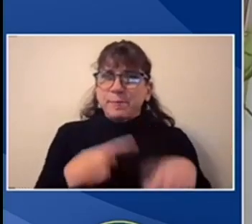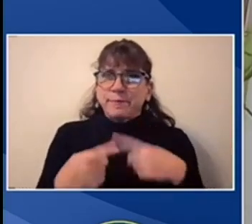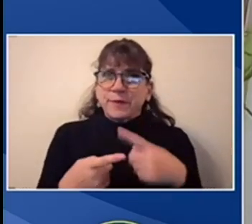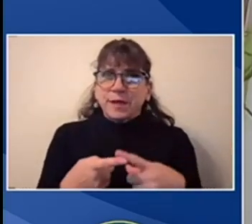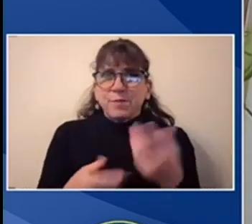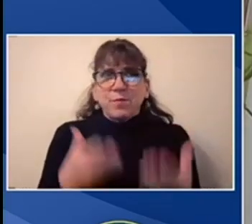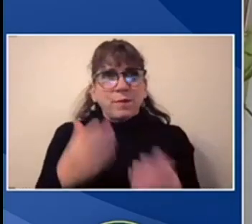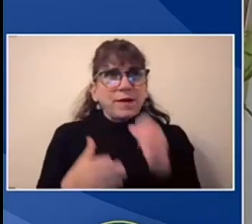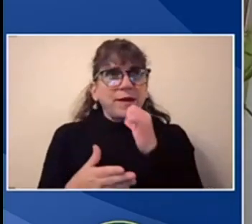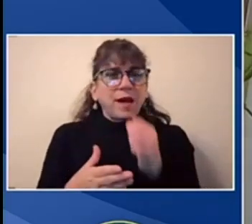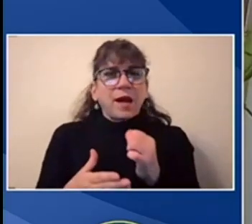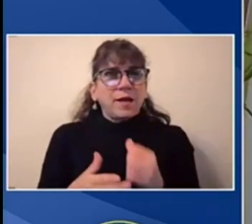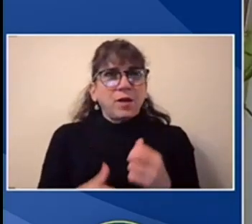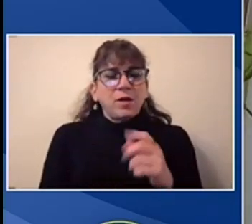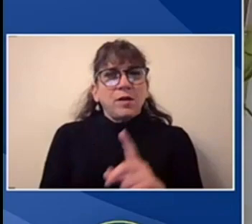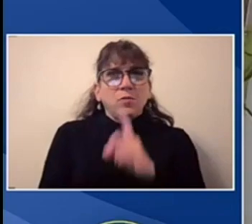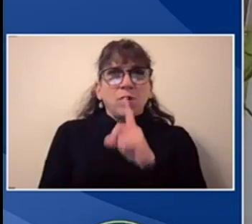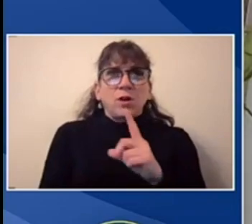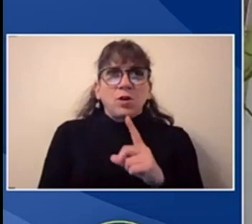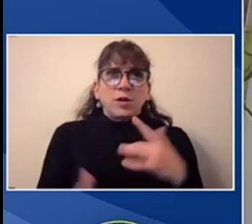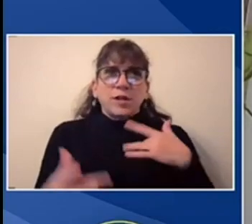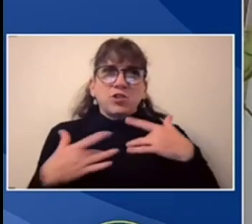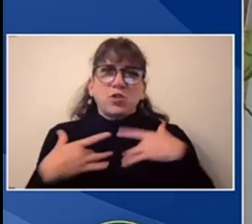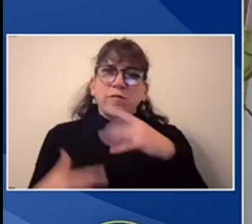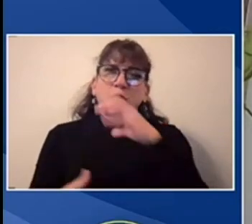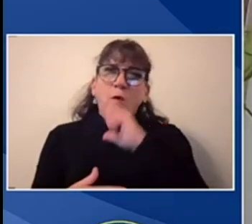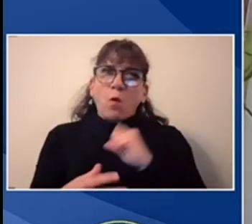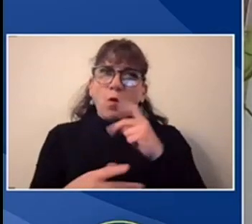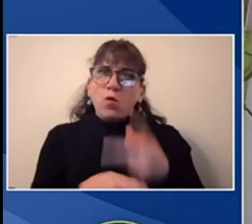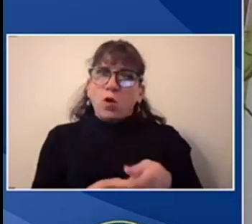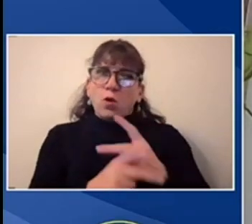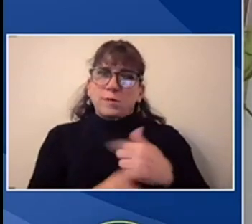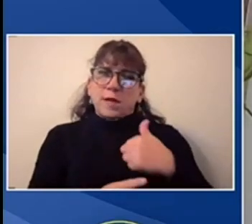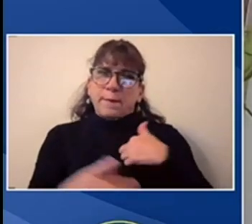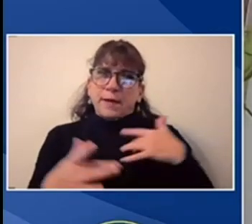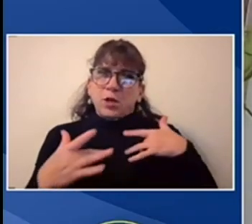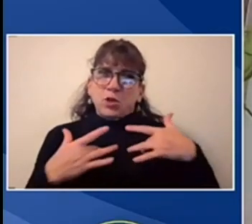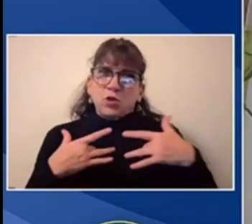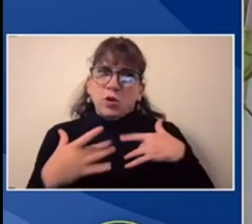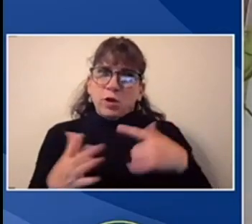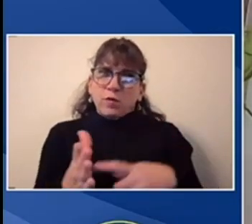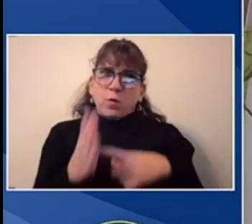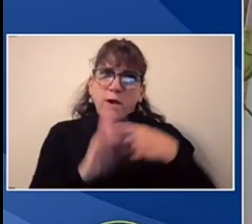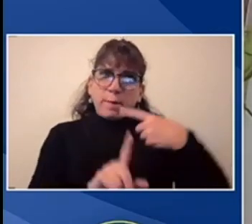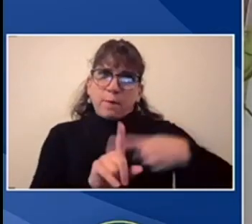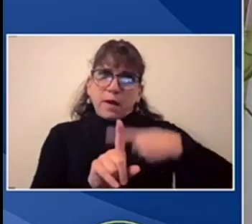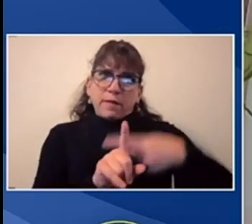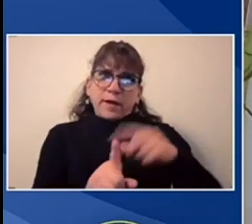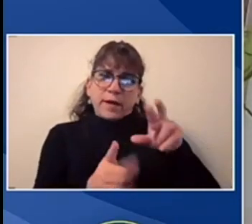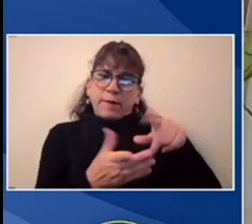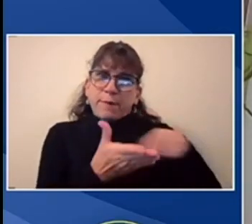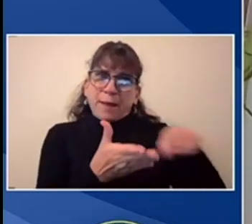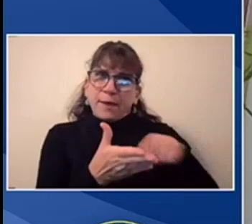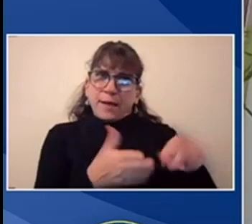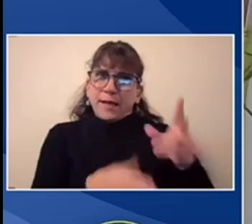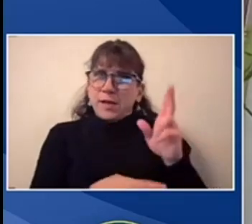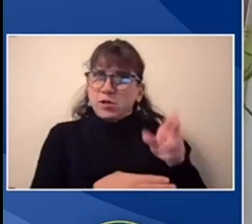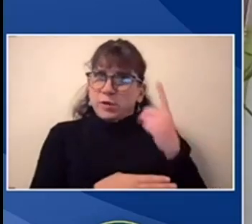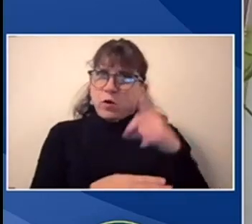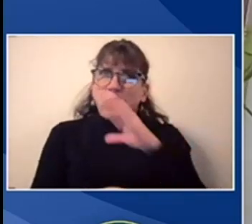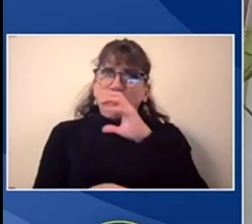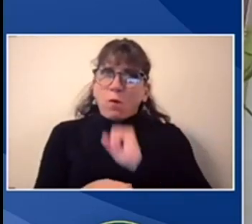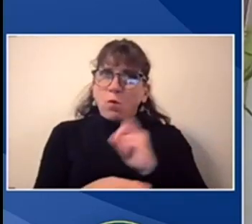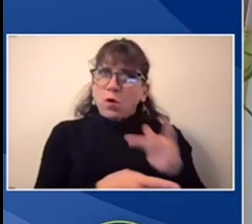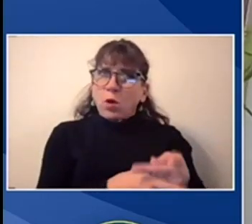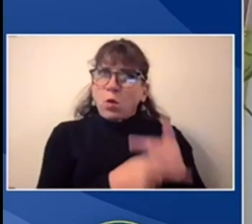not a realistic concern for old loans. And I have some concern that requiring the monthly repayment history, particularly for old loans, would